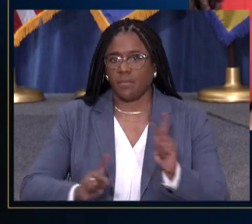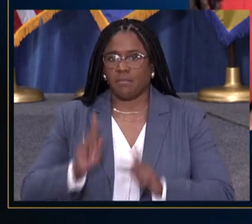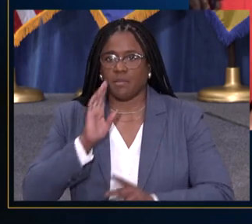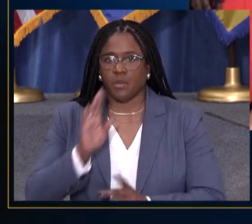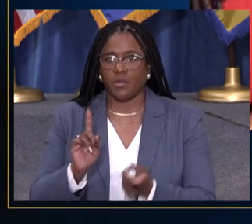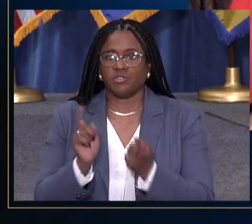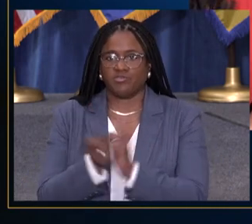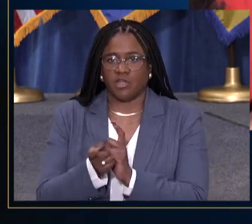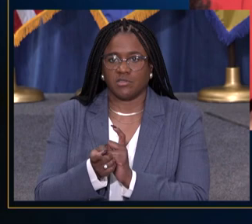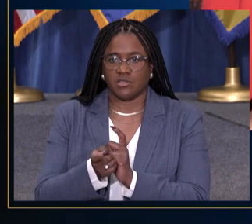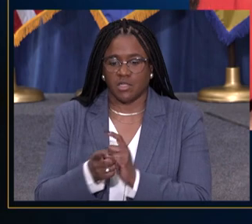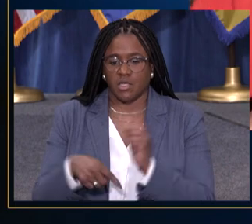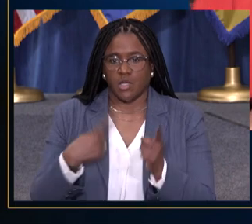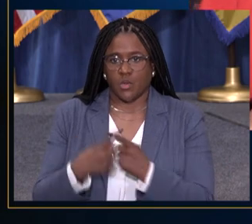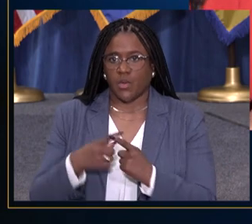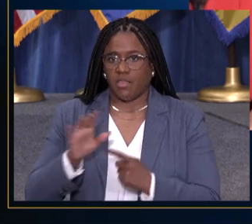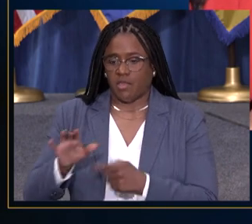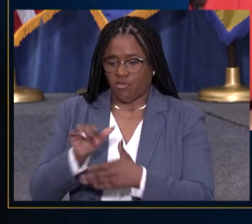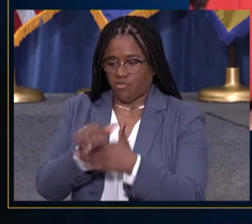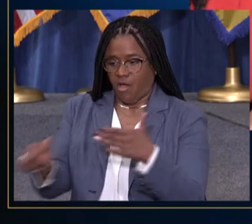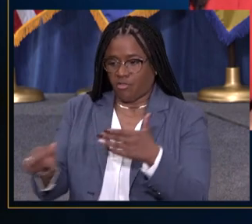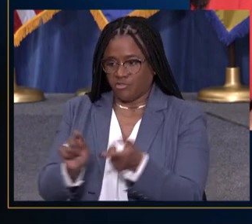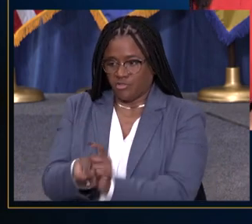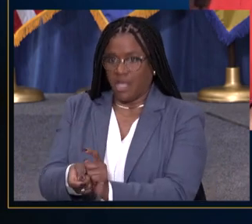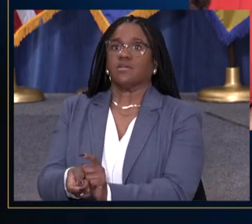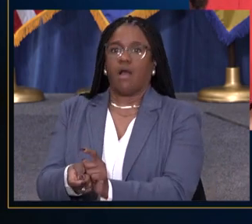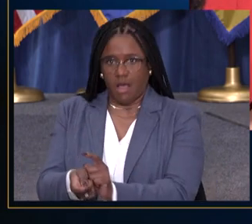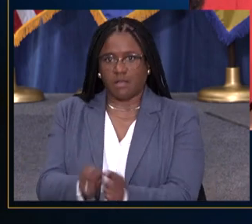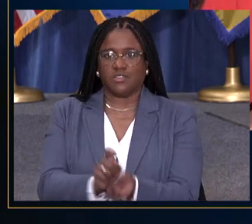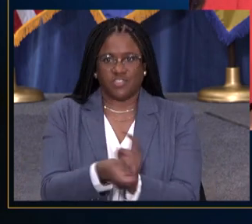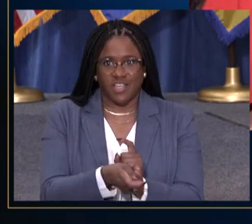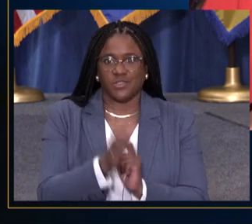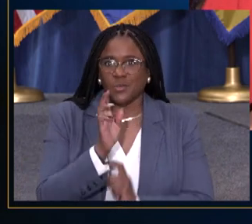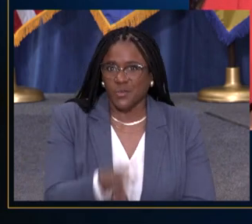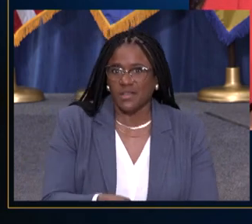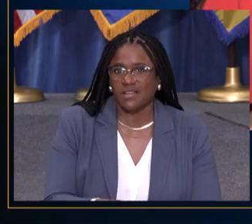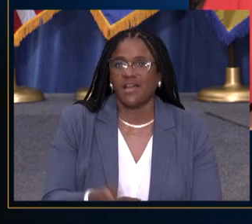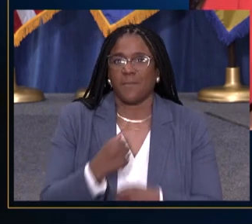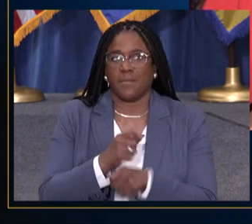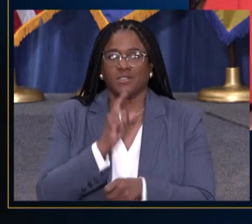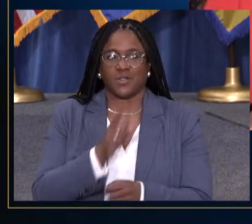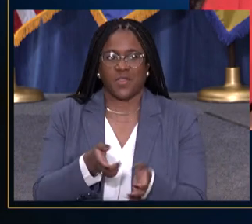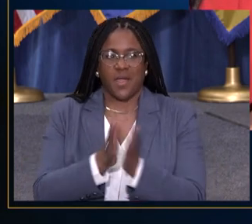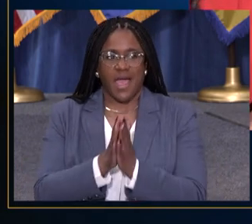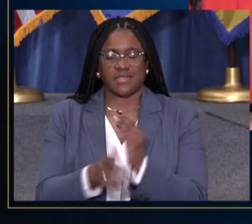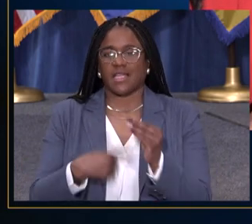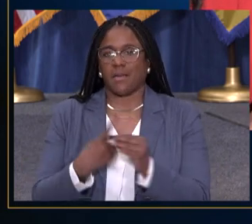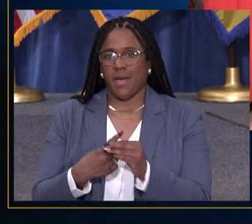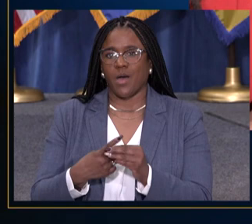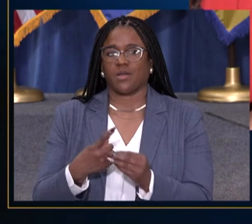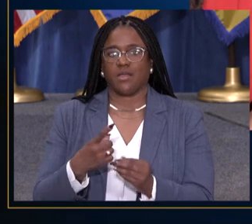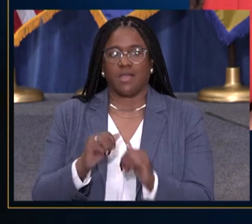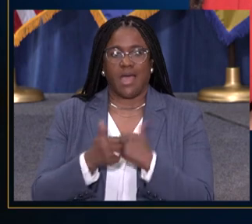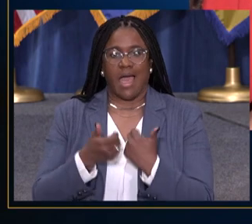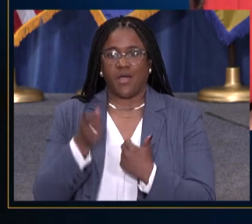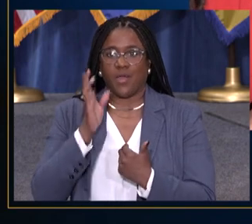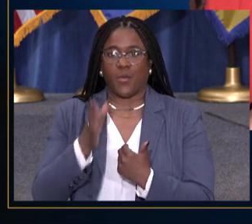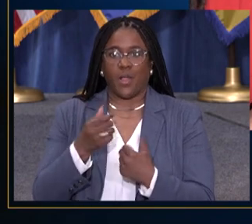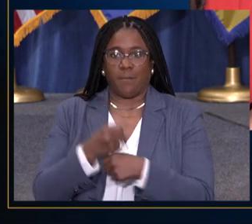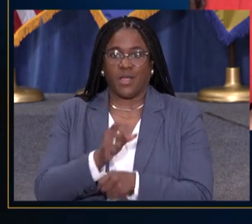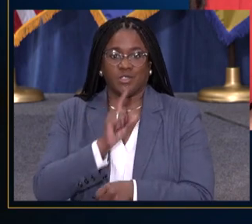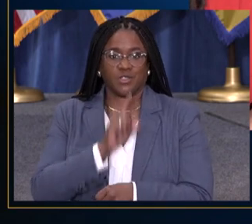When it changes what their dollars look like, they're going to make sure that they're asking about social determinants of health. They're going to make